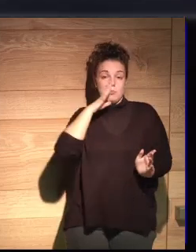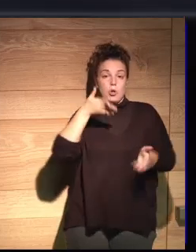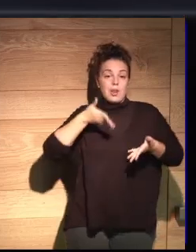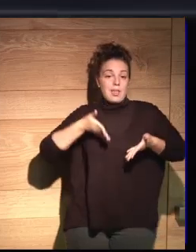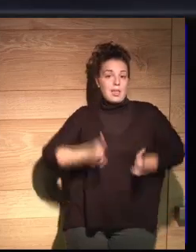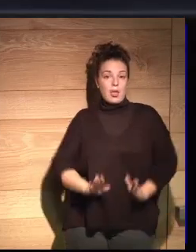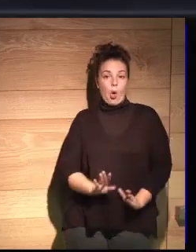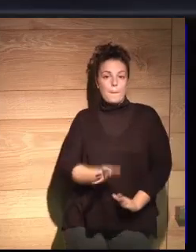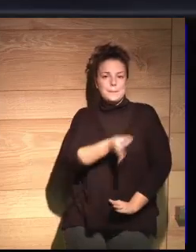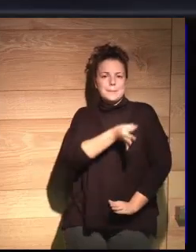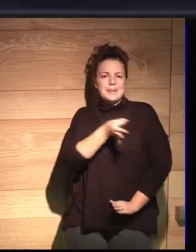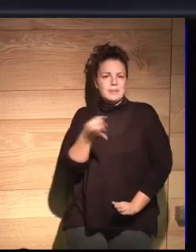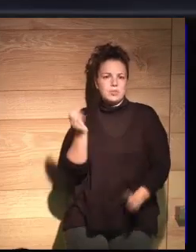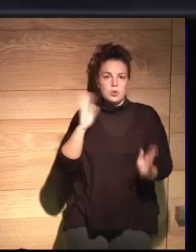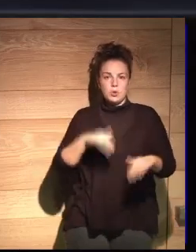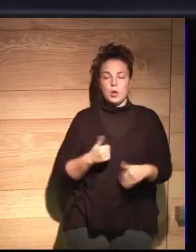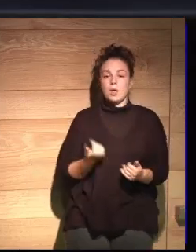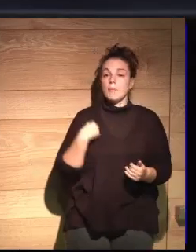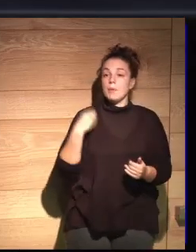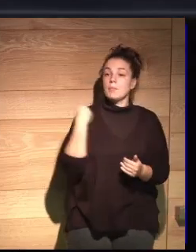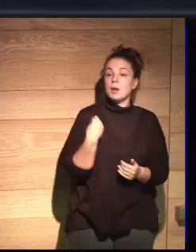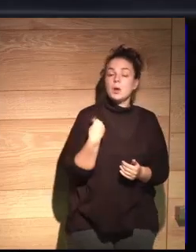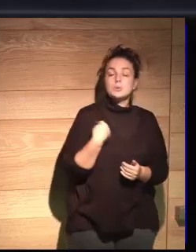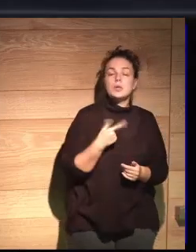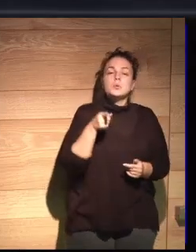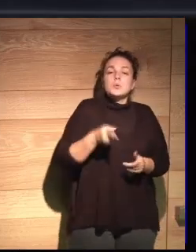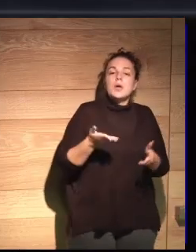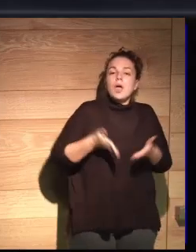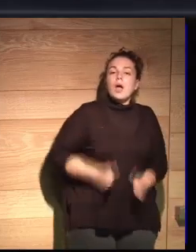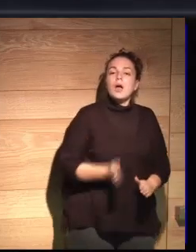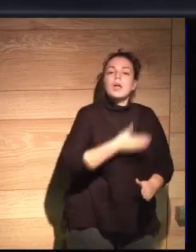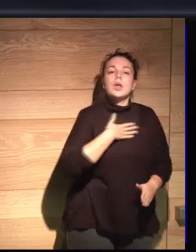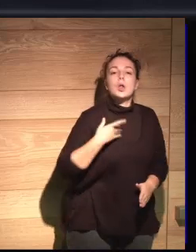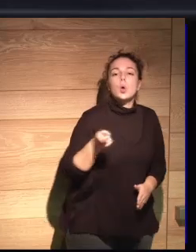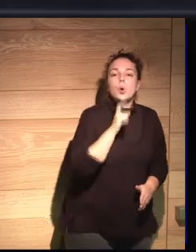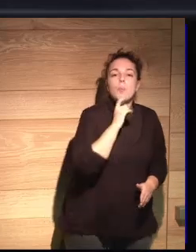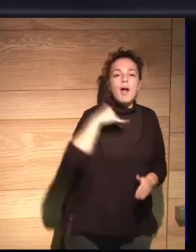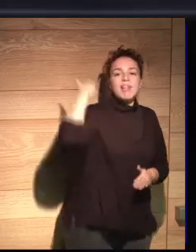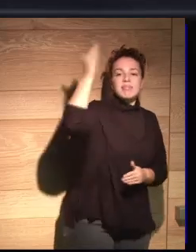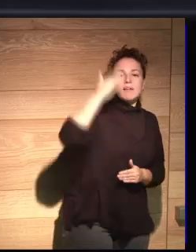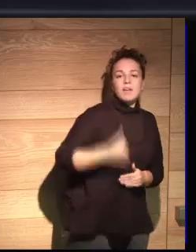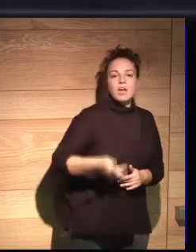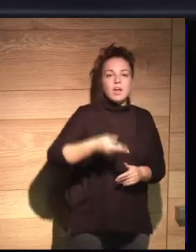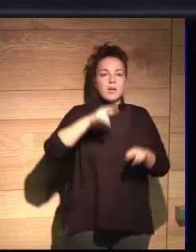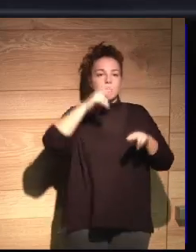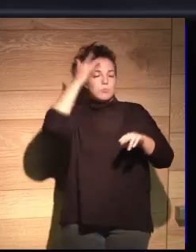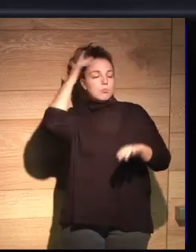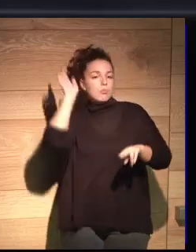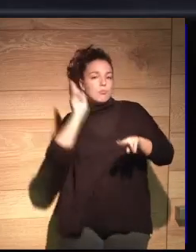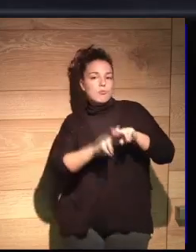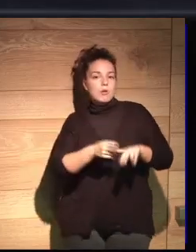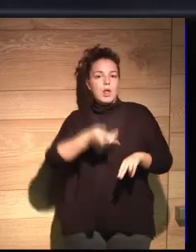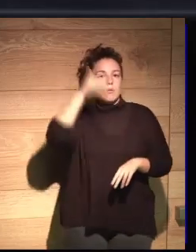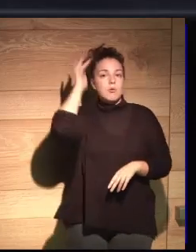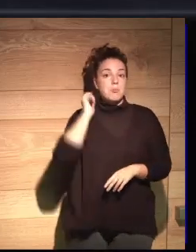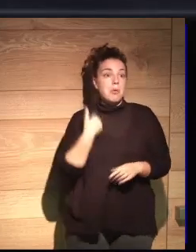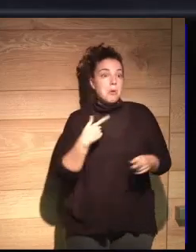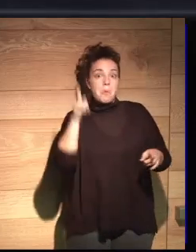an ideal son or daughter. If you would ask, how do you want your daughter to be? Tall, short,